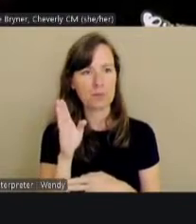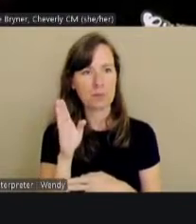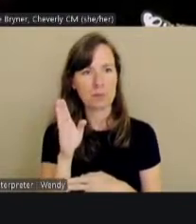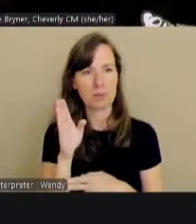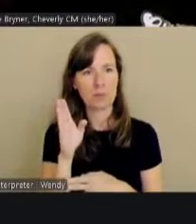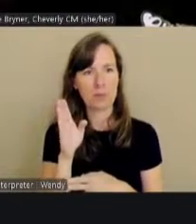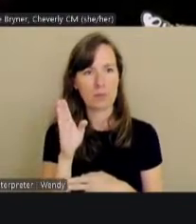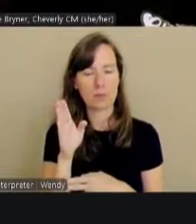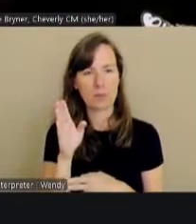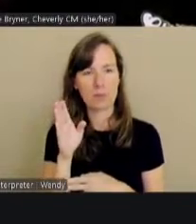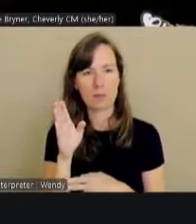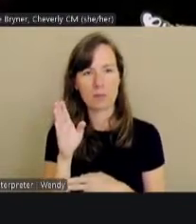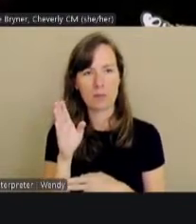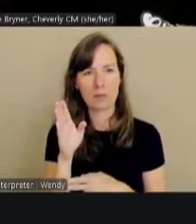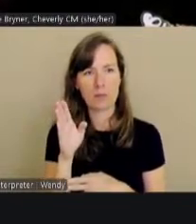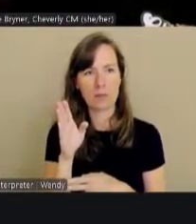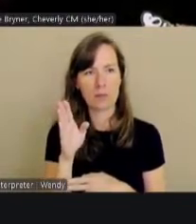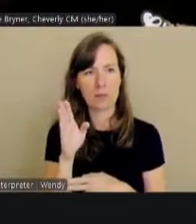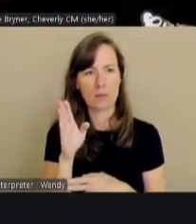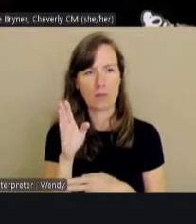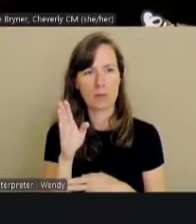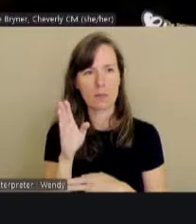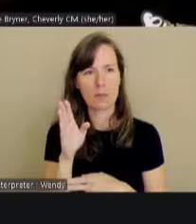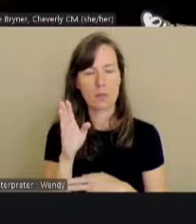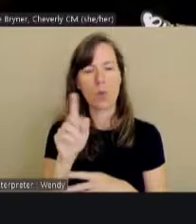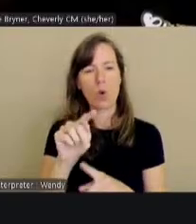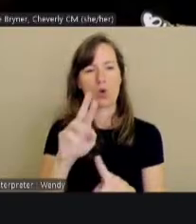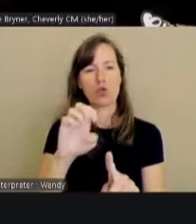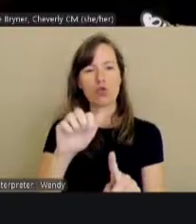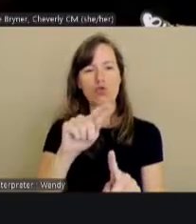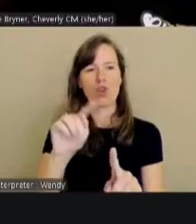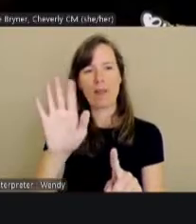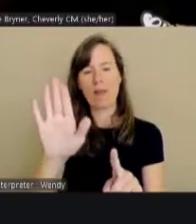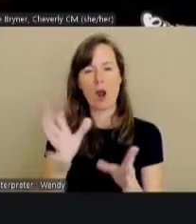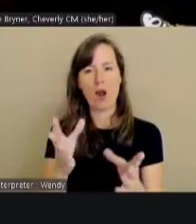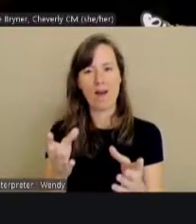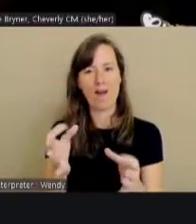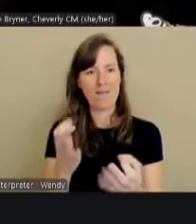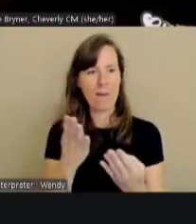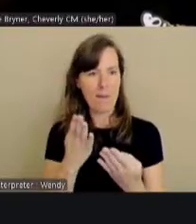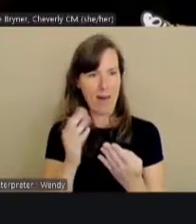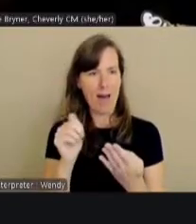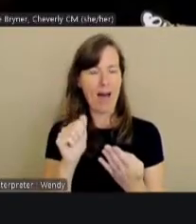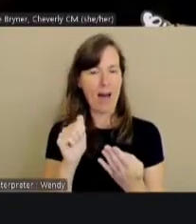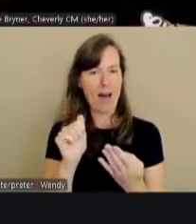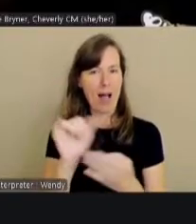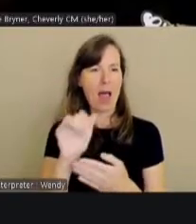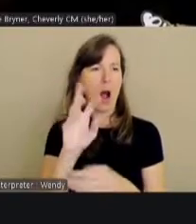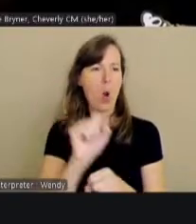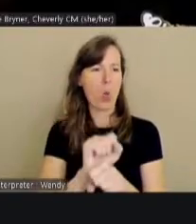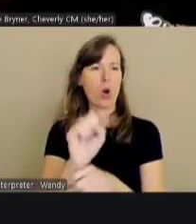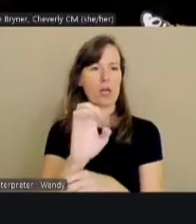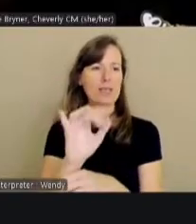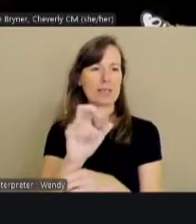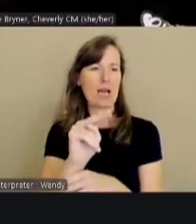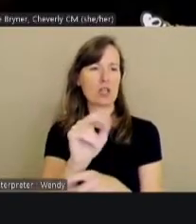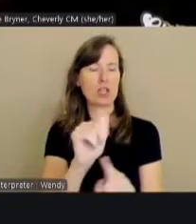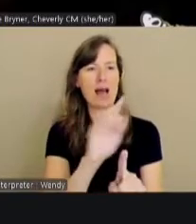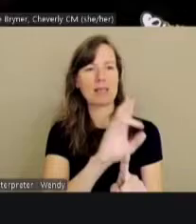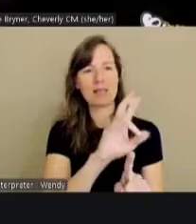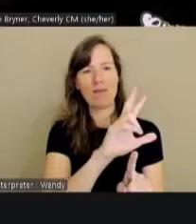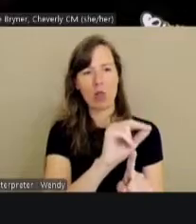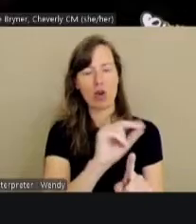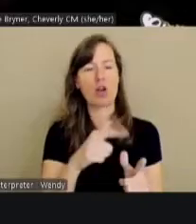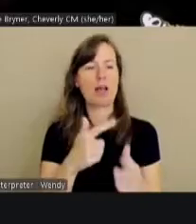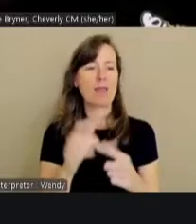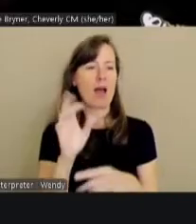7:30 here meeting like a work session. And then of course, there'll be public input on the first reader and the second